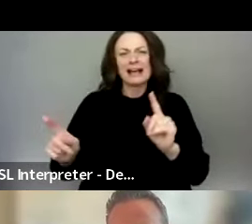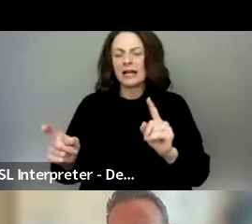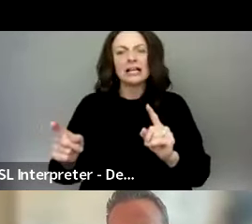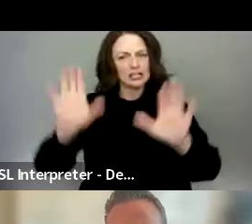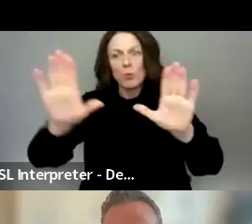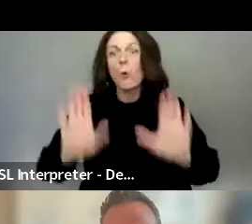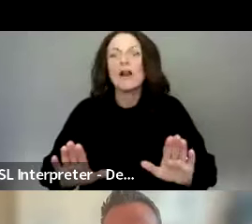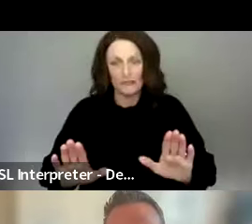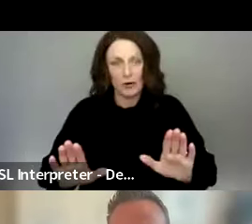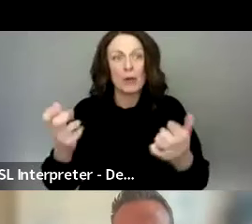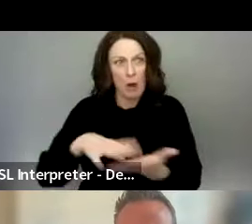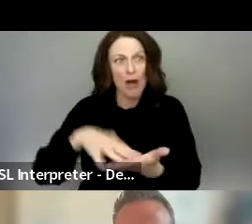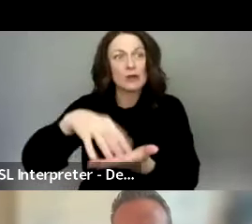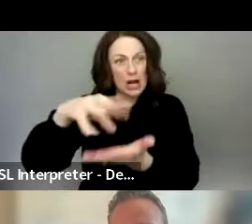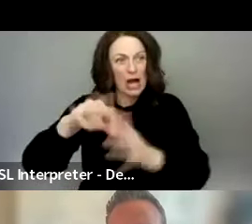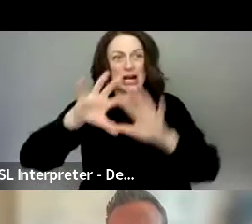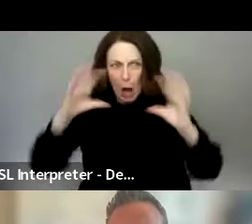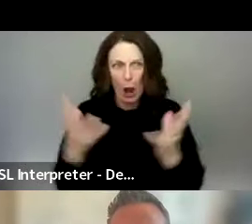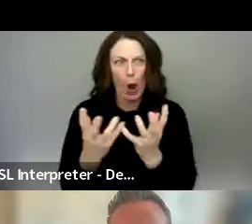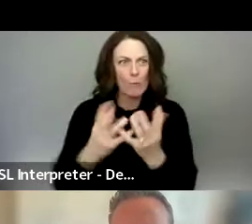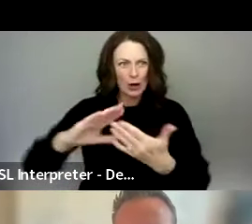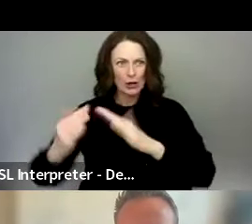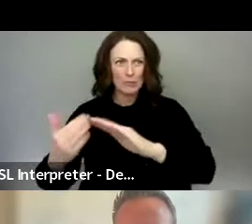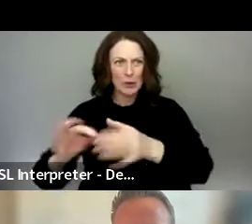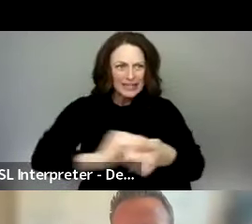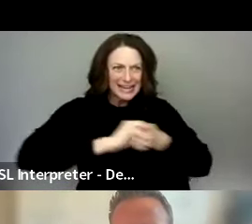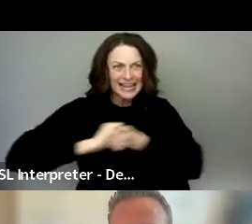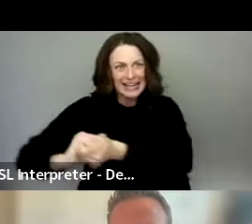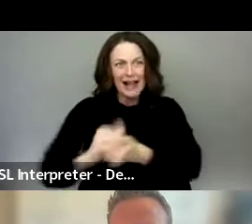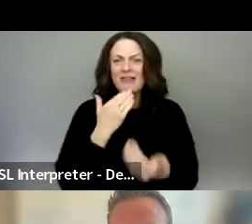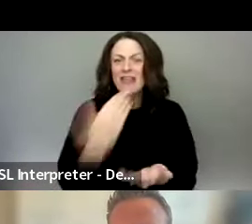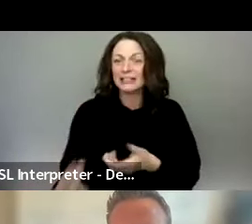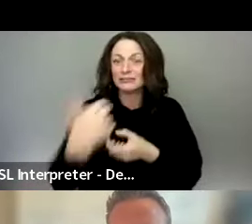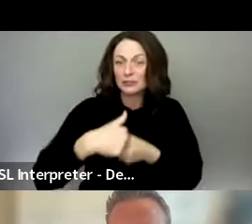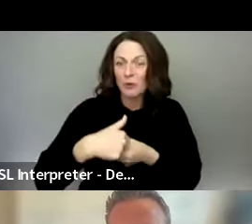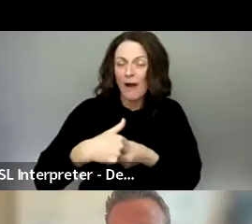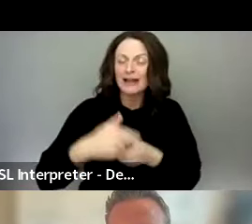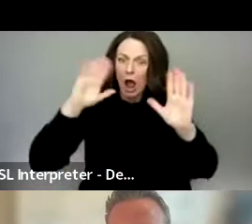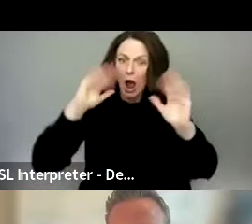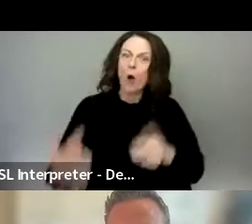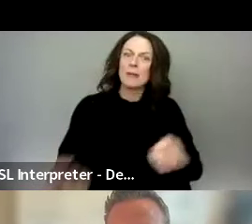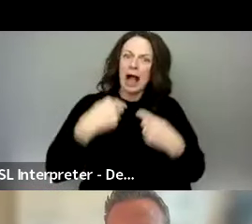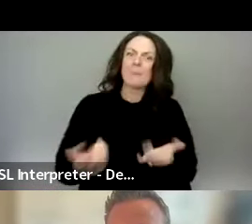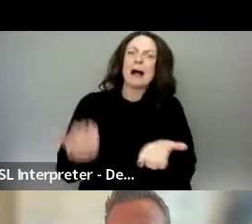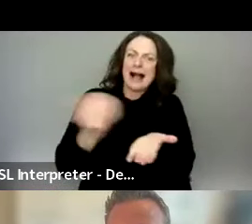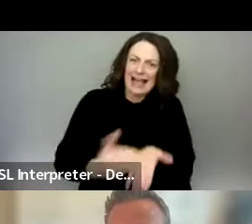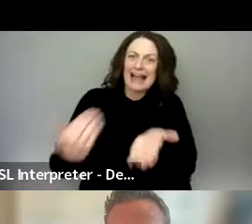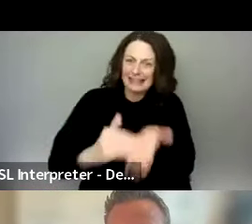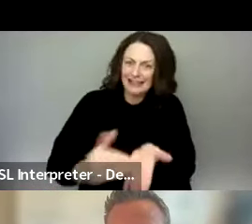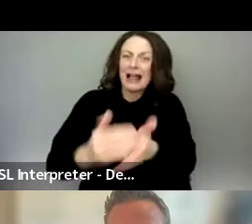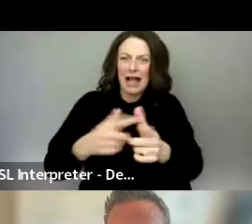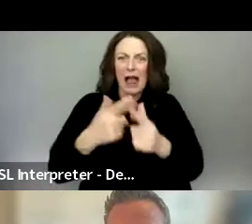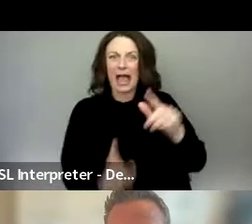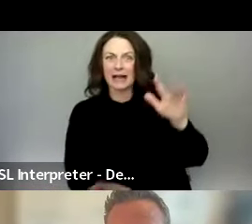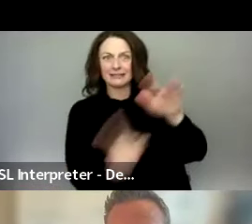it's great. That's what we want to build, a global community. So thanks for joining, and I hope you can come more often and then go to the meetup